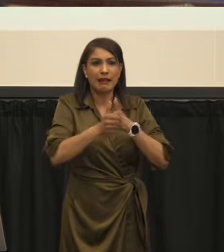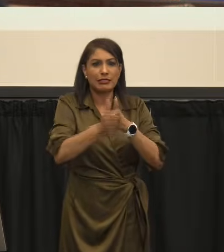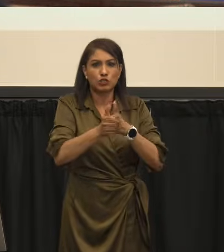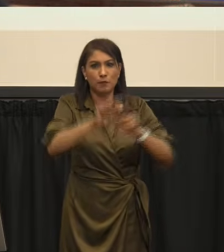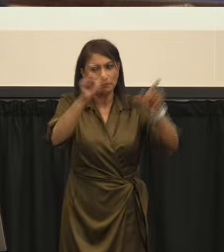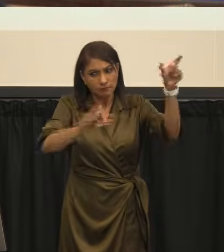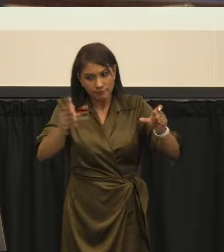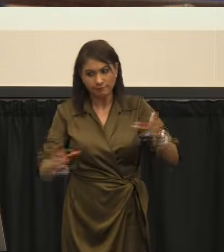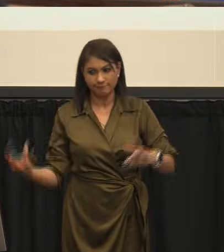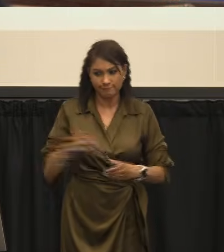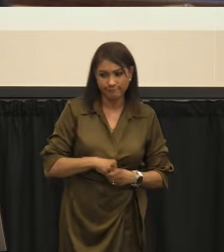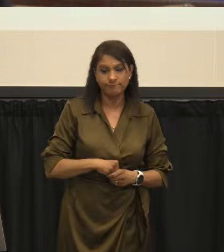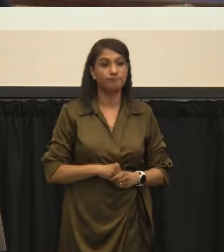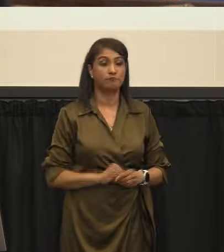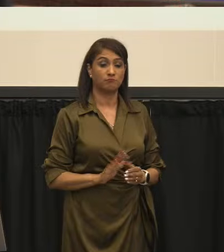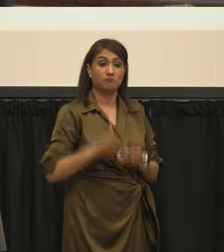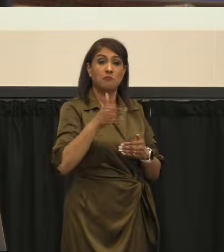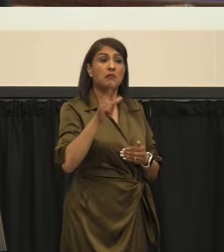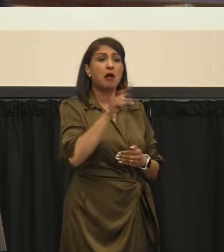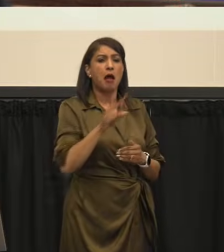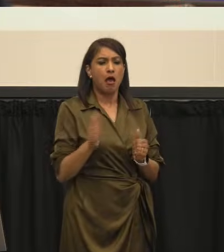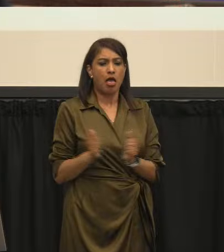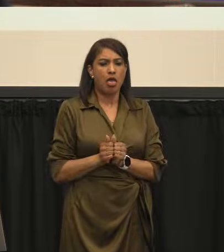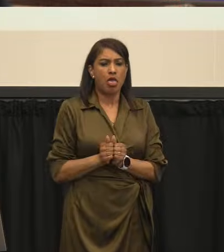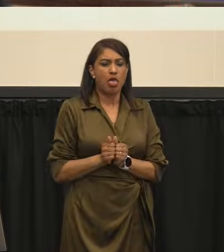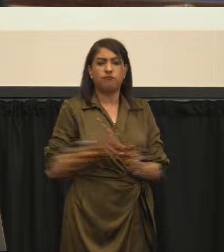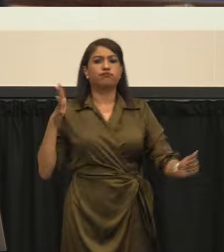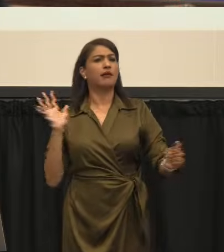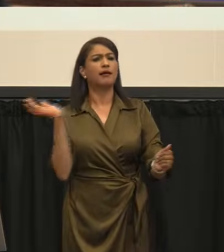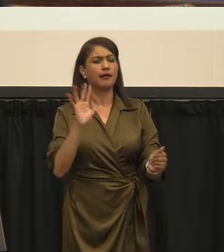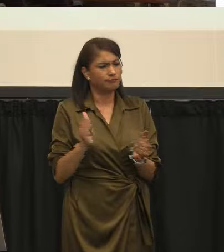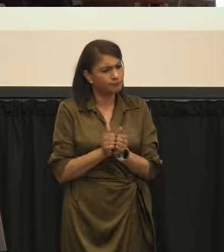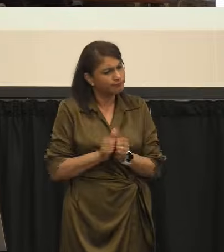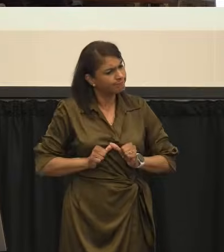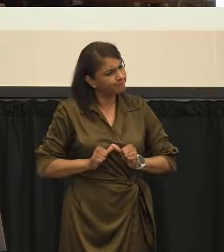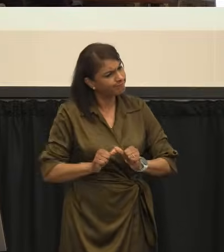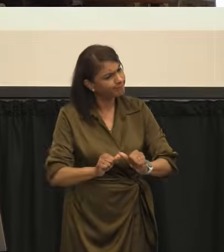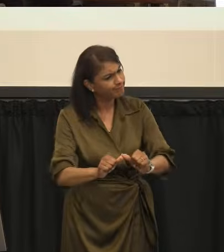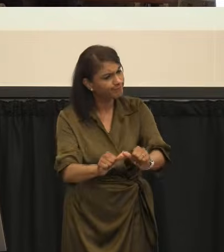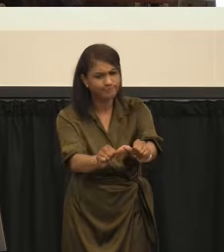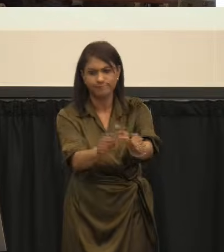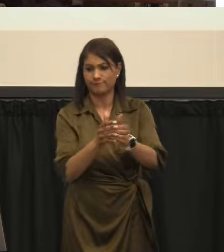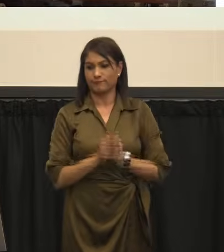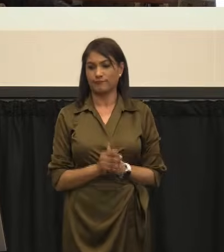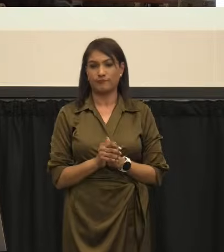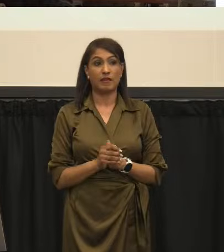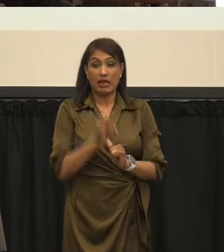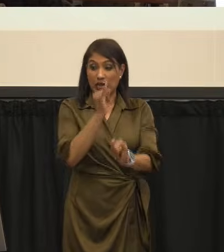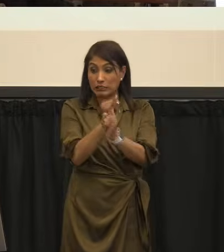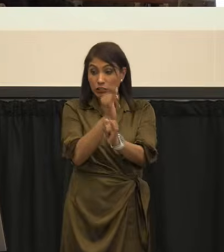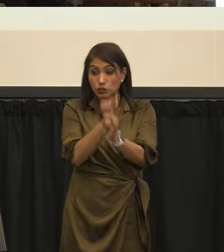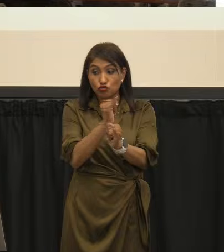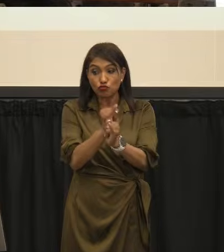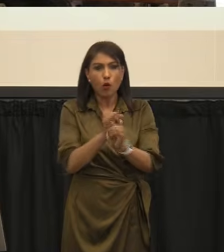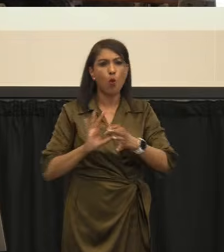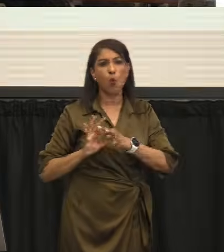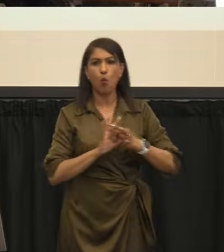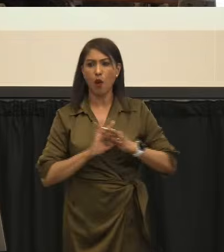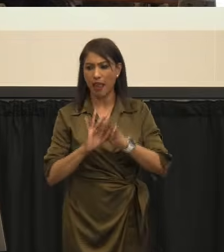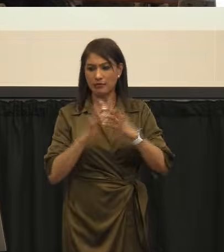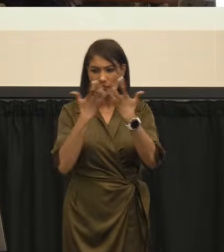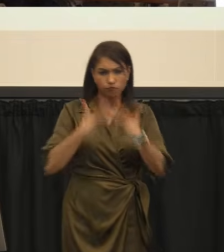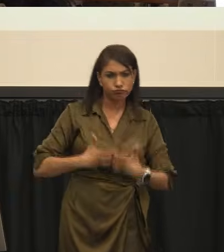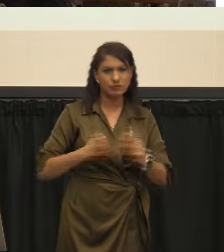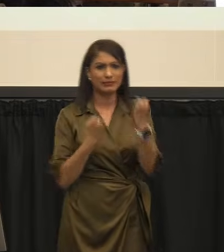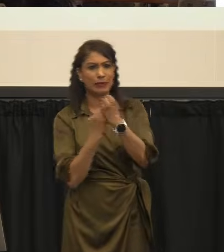Then key requirements, we feel that significant deaf contributions and leadership should be prevalent within this